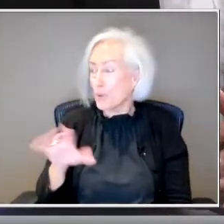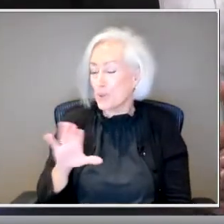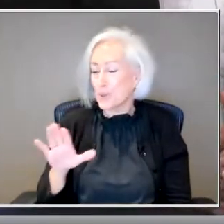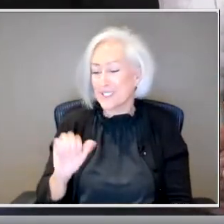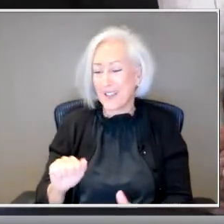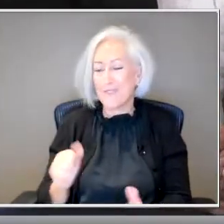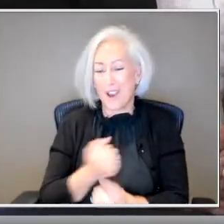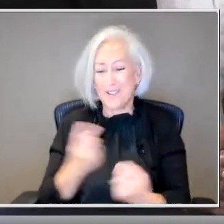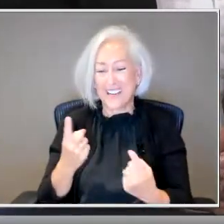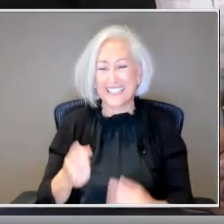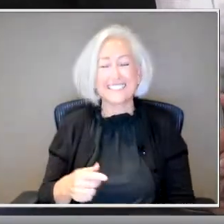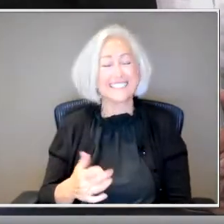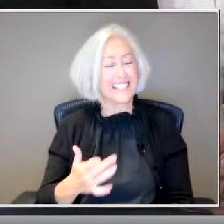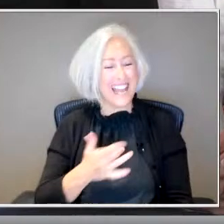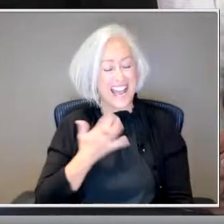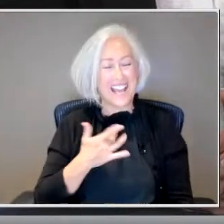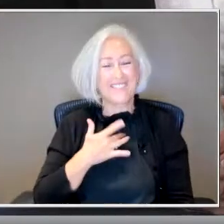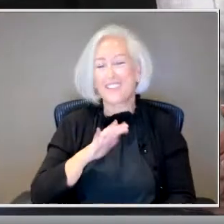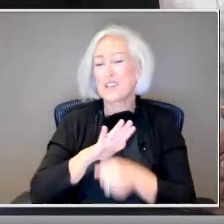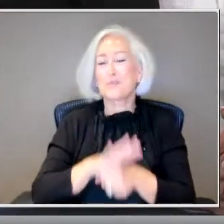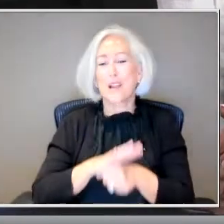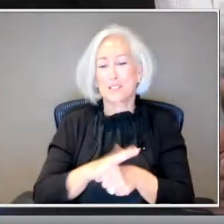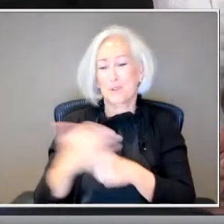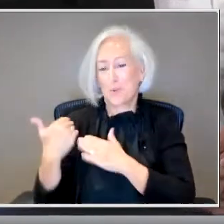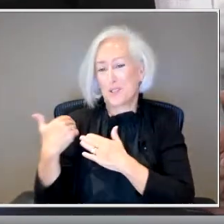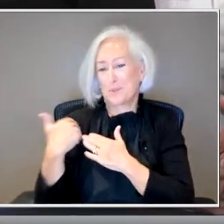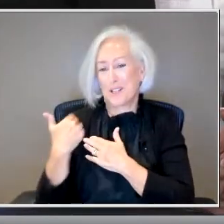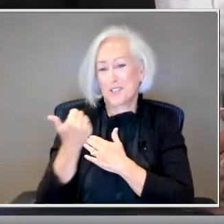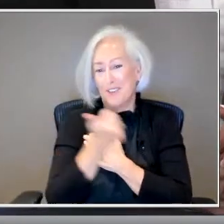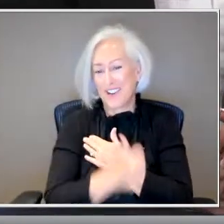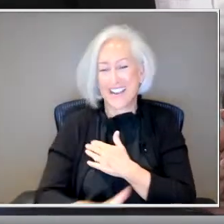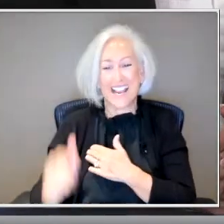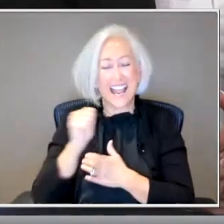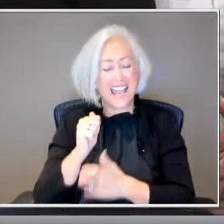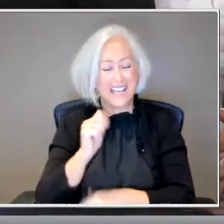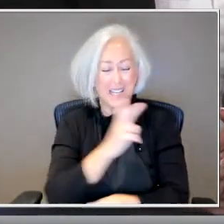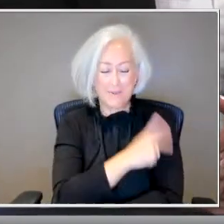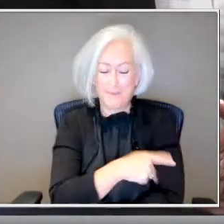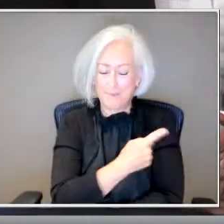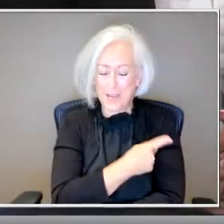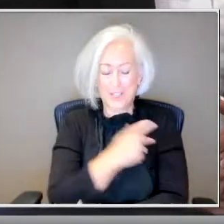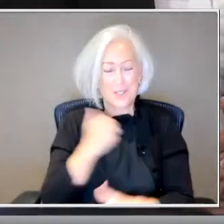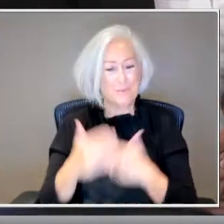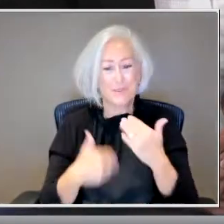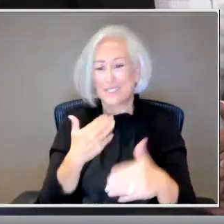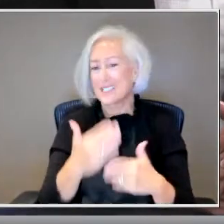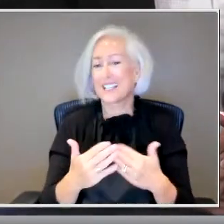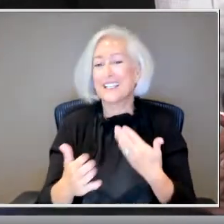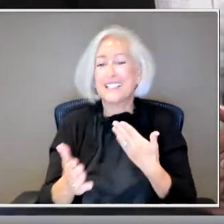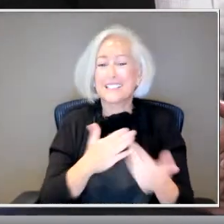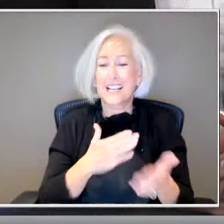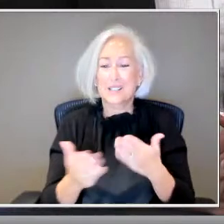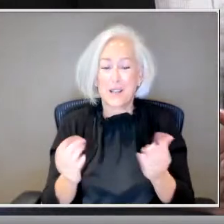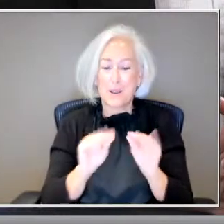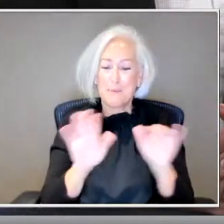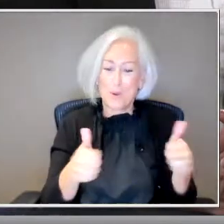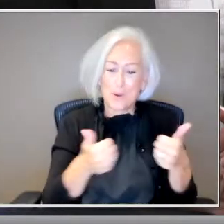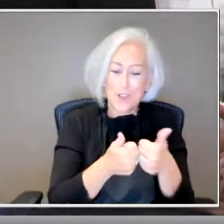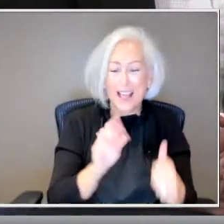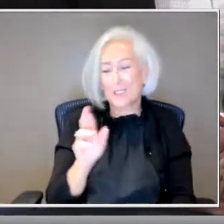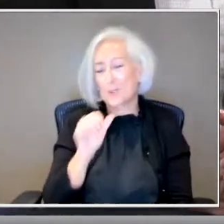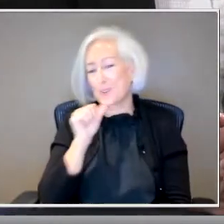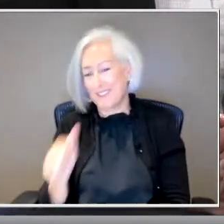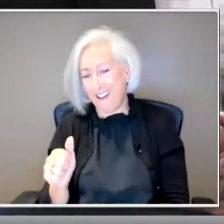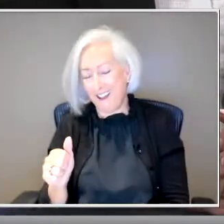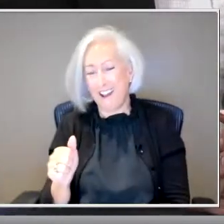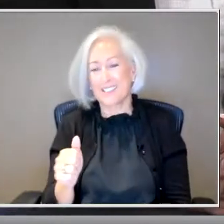I feel pressure and responsibility in any procedure we do, regardless of whether it's going to be one of the more challenging procedures or not. We want to go